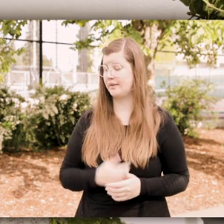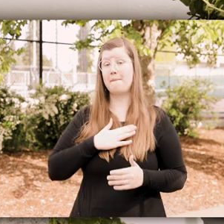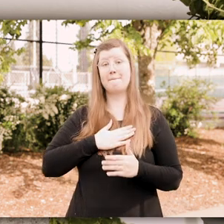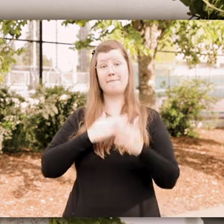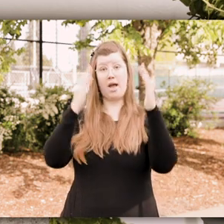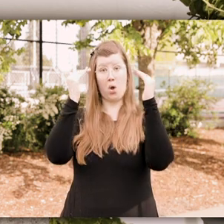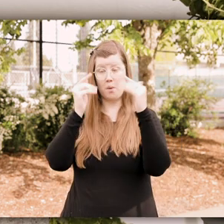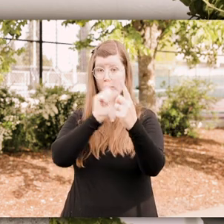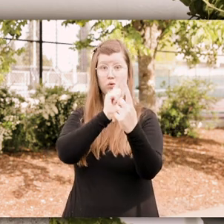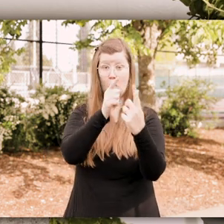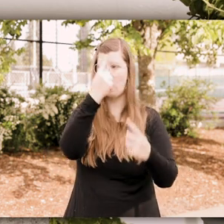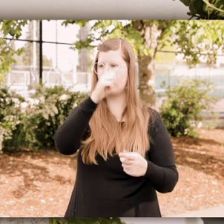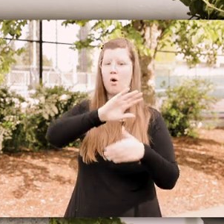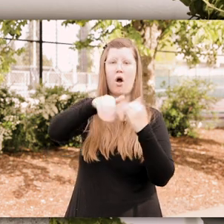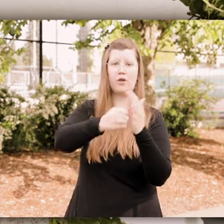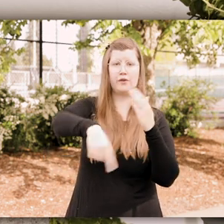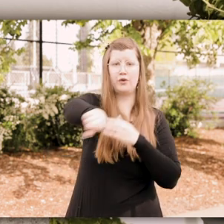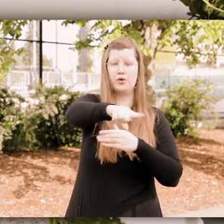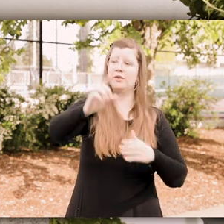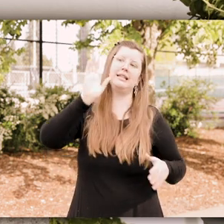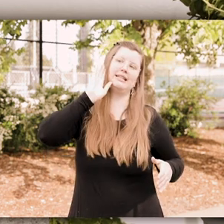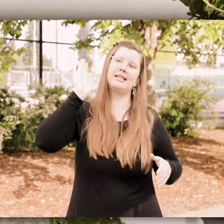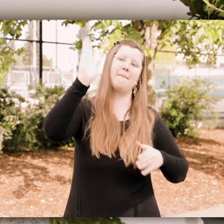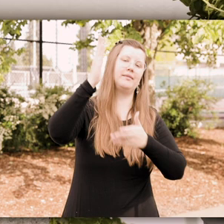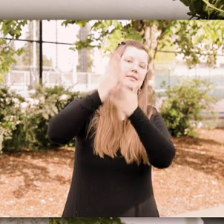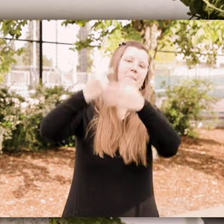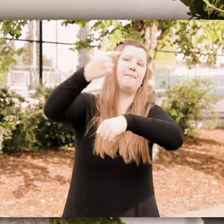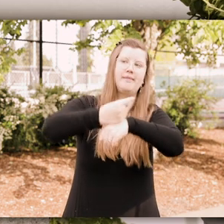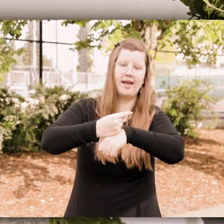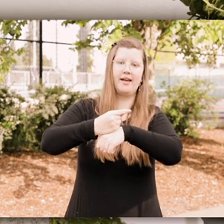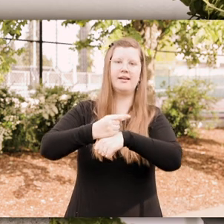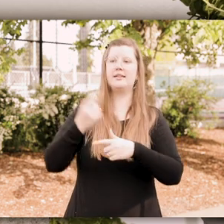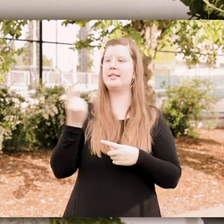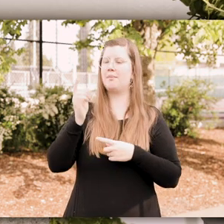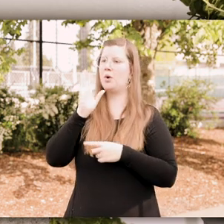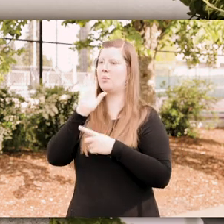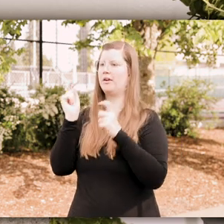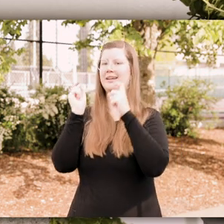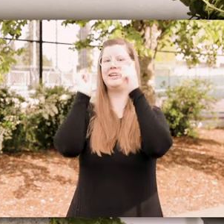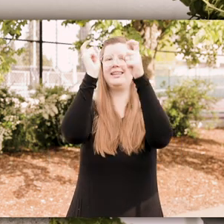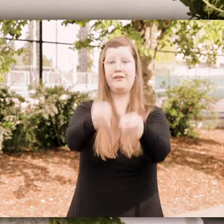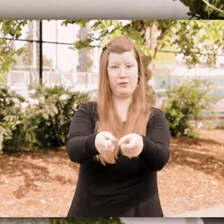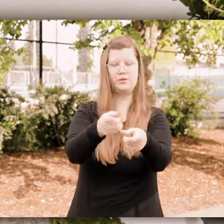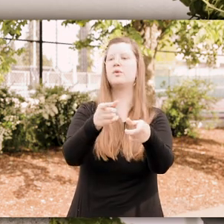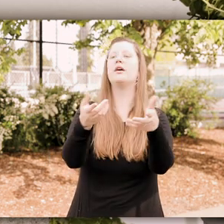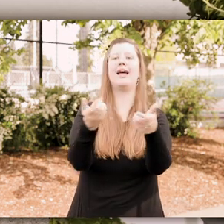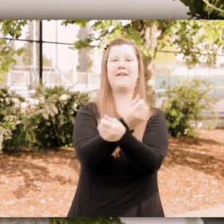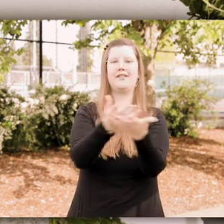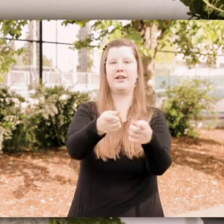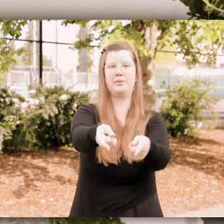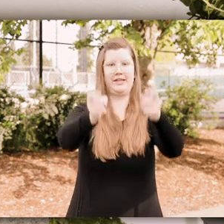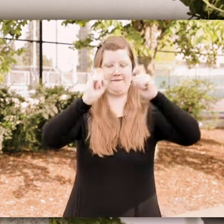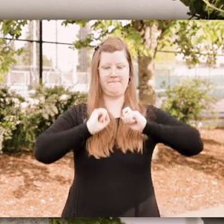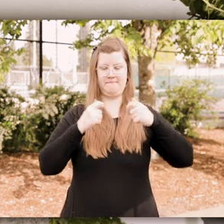you have given me. Certainly continue to give it to each other and to all those you love. On